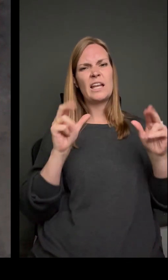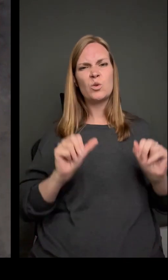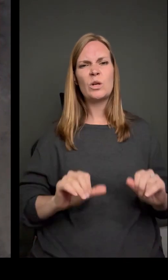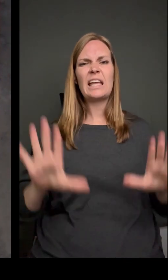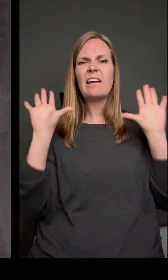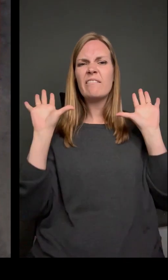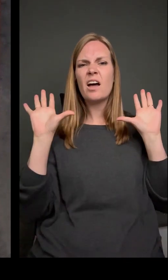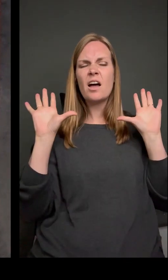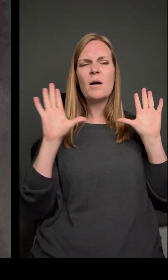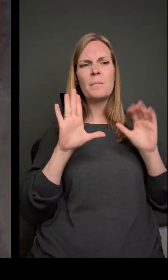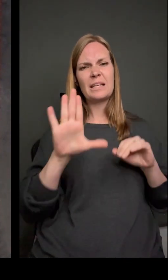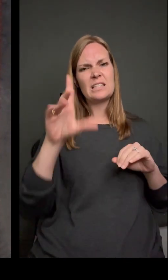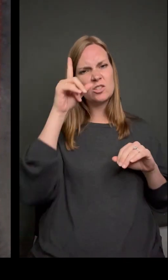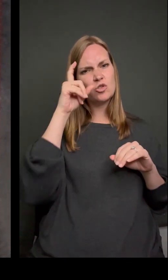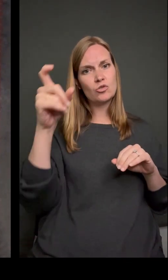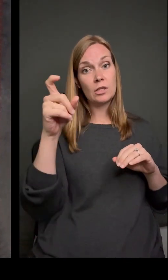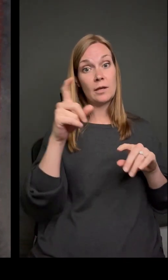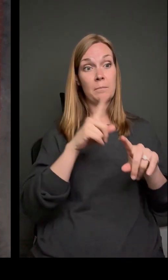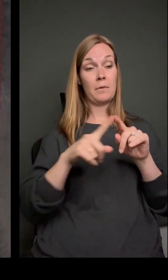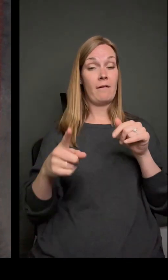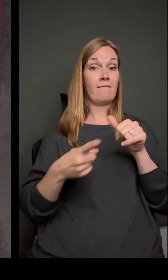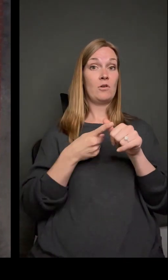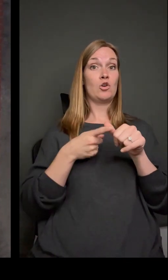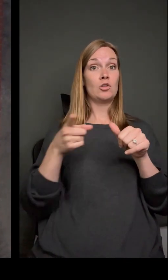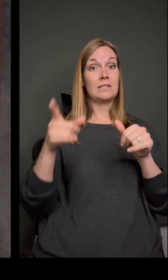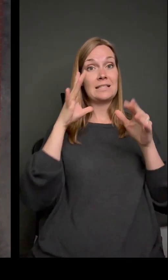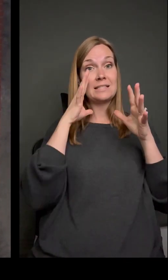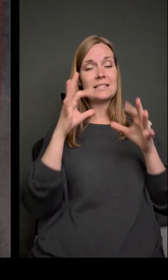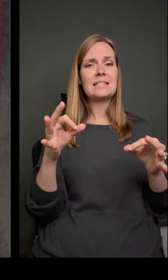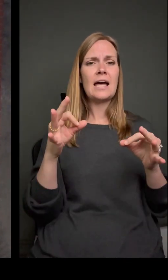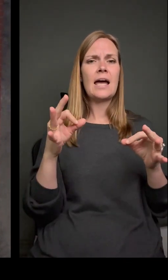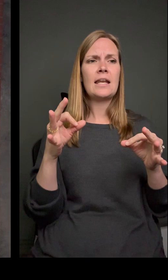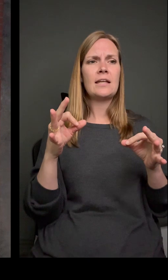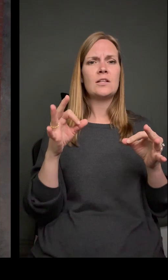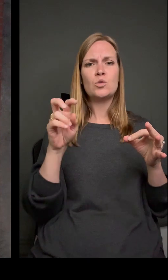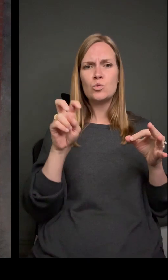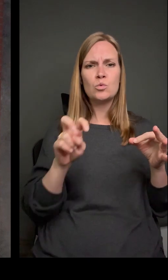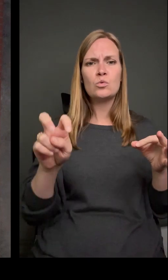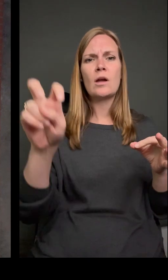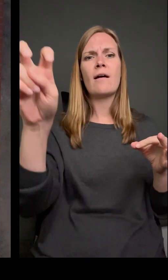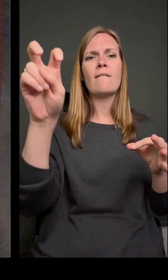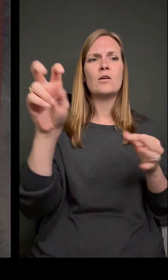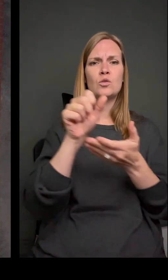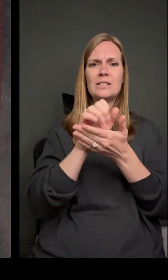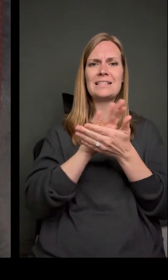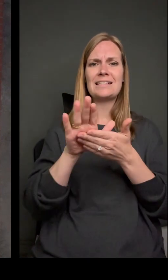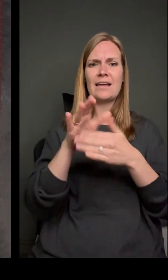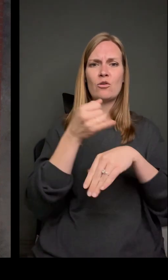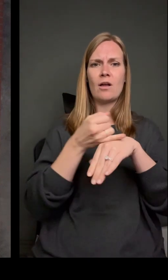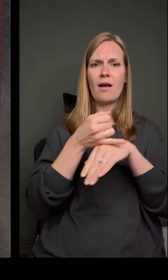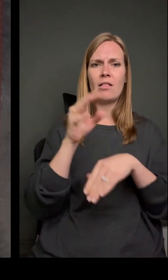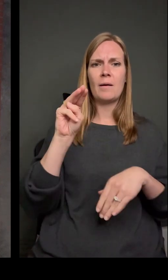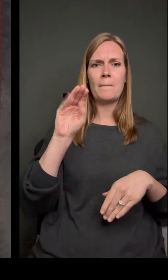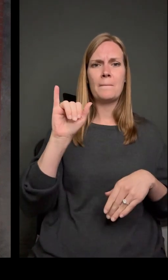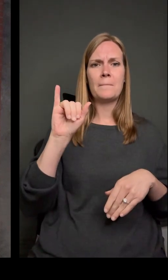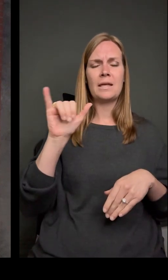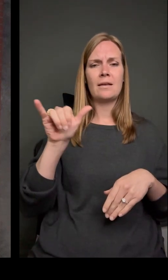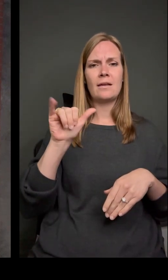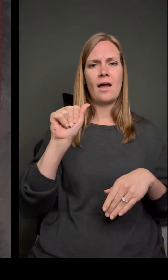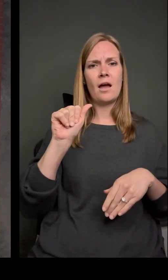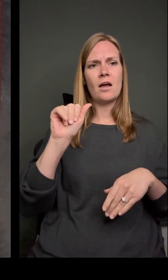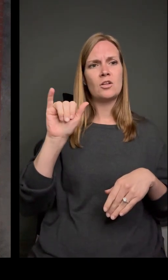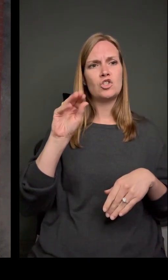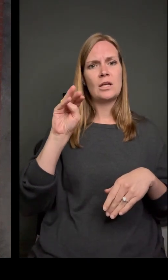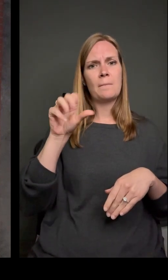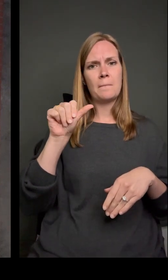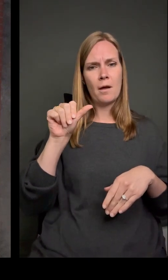dream to be a professional fisherman. But before he did, he decided to make a voyage, a pilgrimage, to the sacred island of Miyajima off the eastern coast of